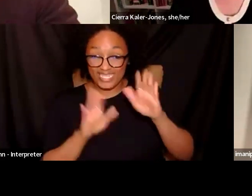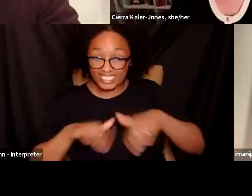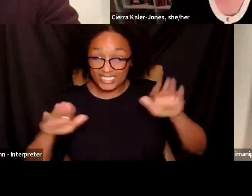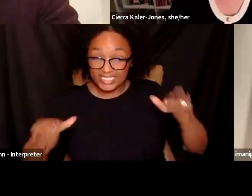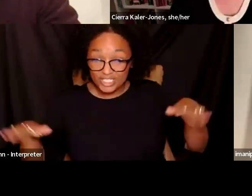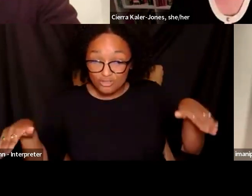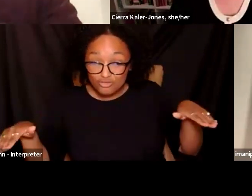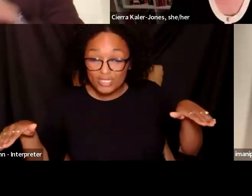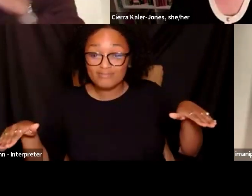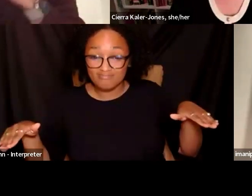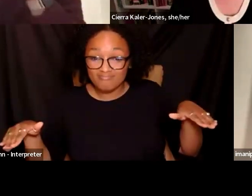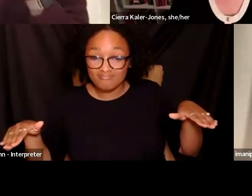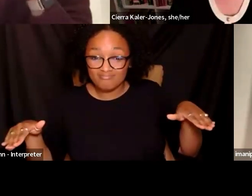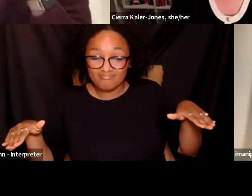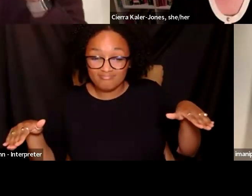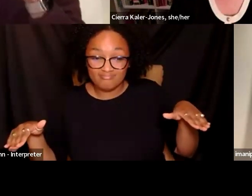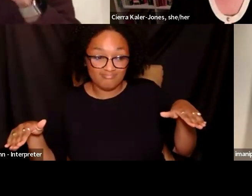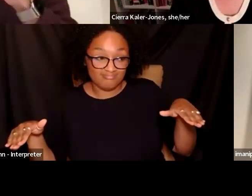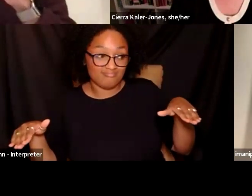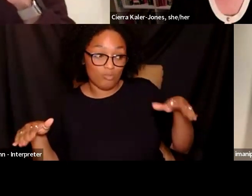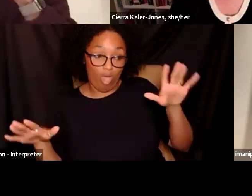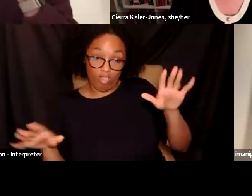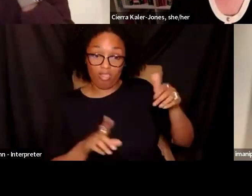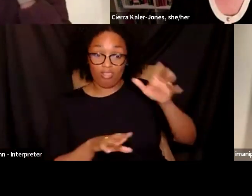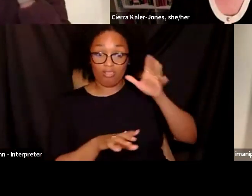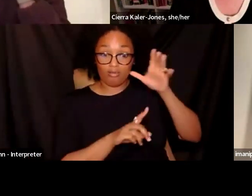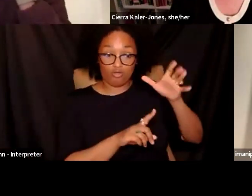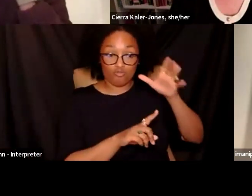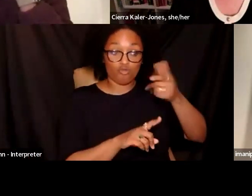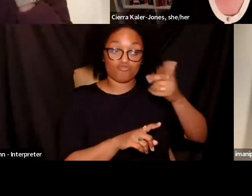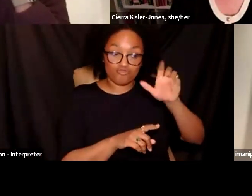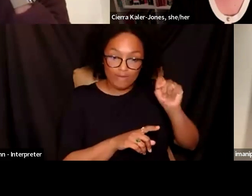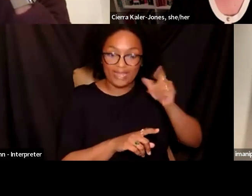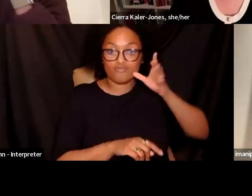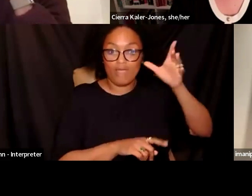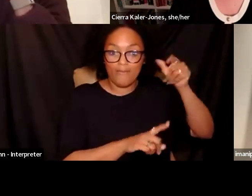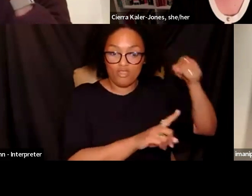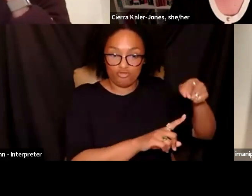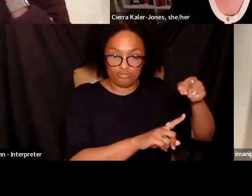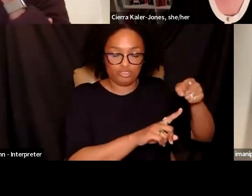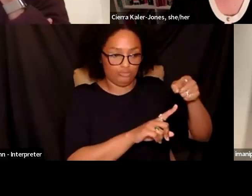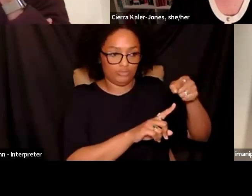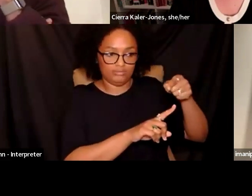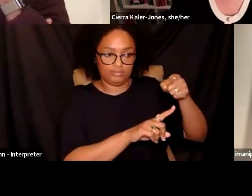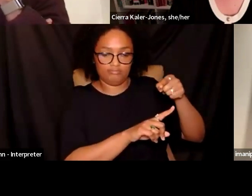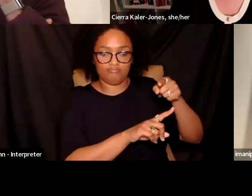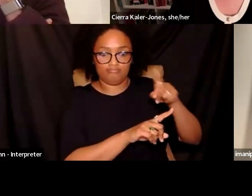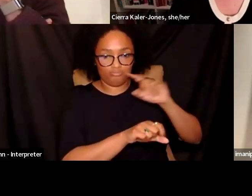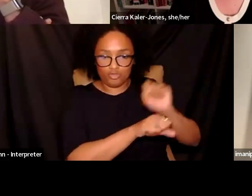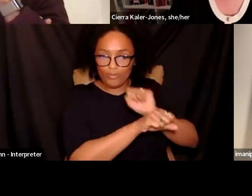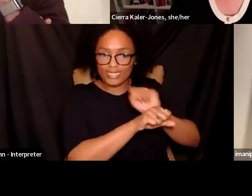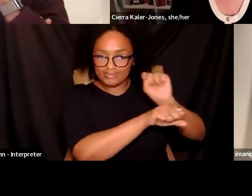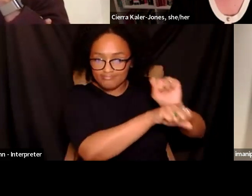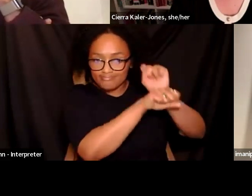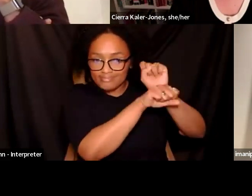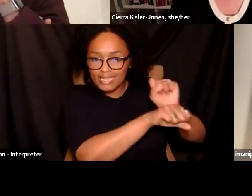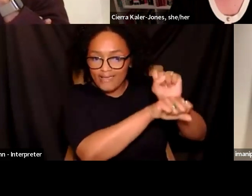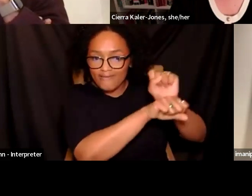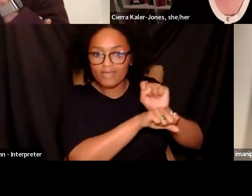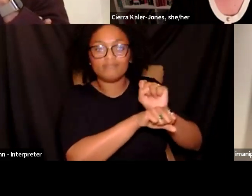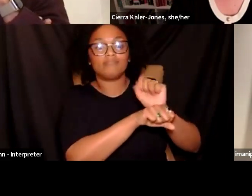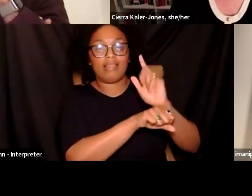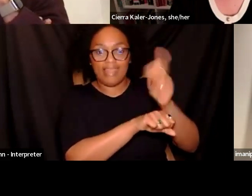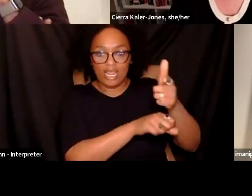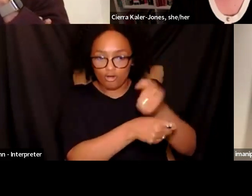generation she was enslaved and then was emancipated after the Civil War, and her kids, all 15, went to